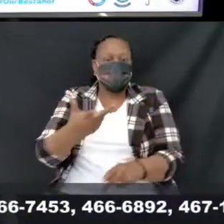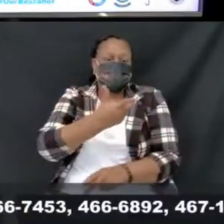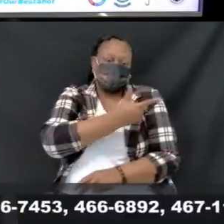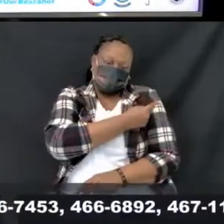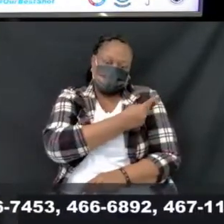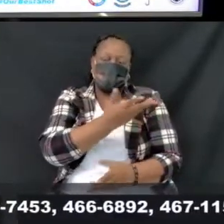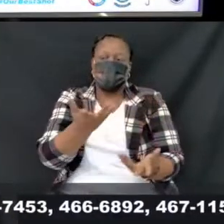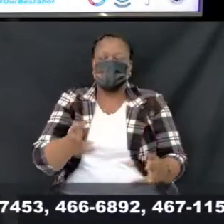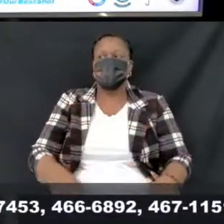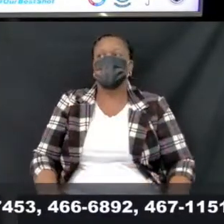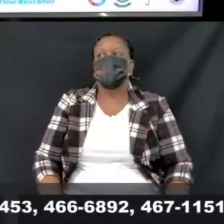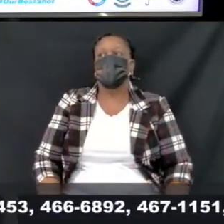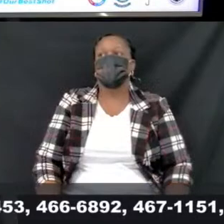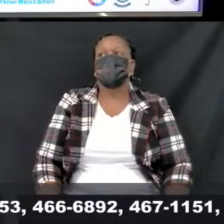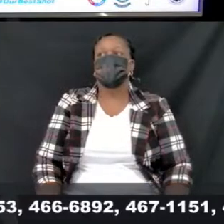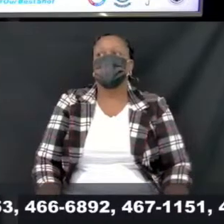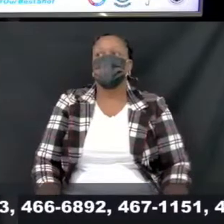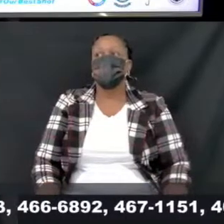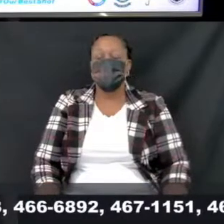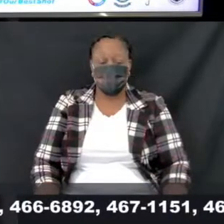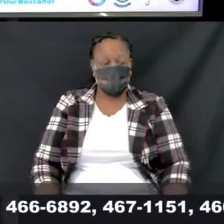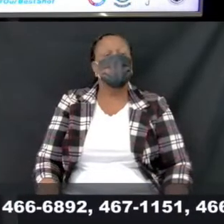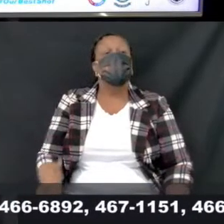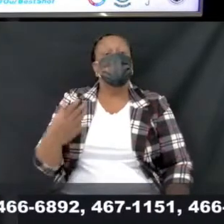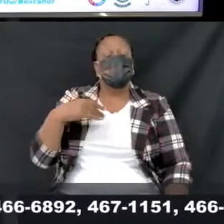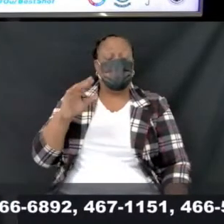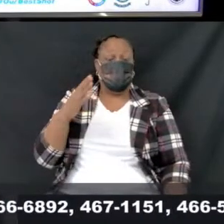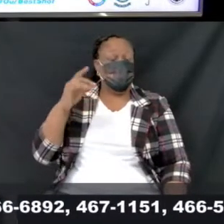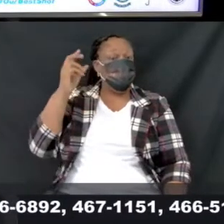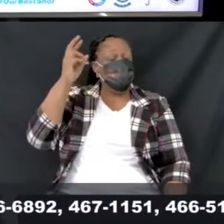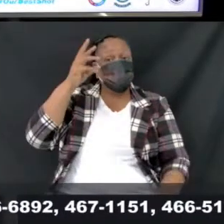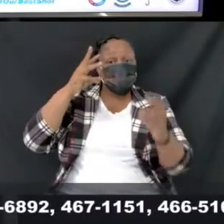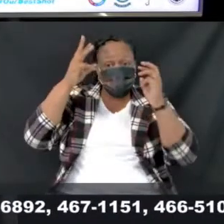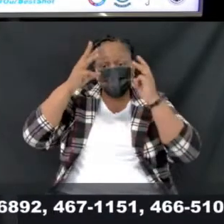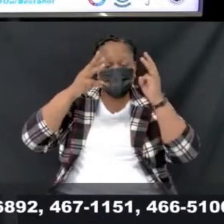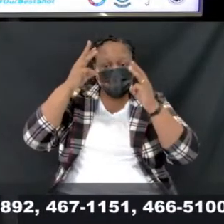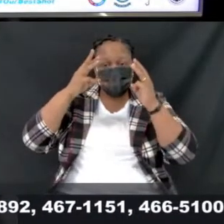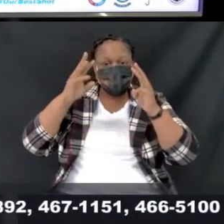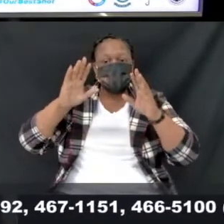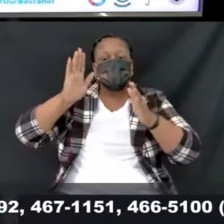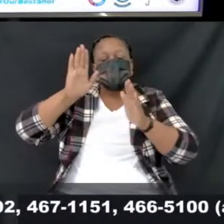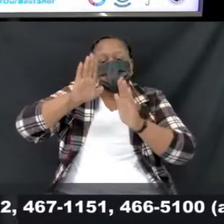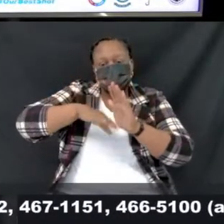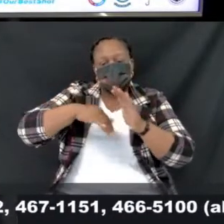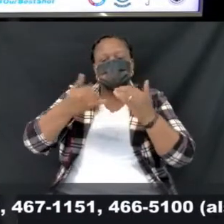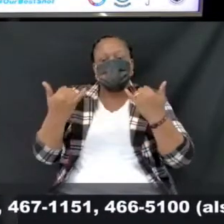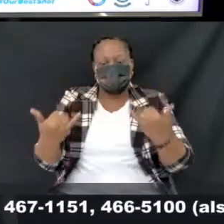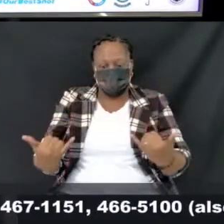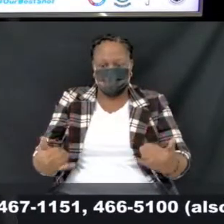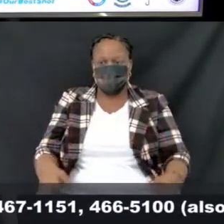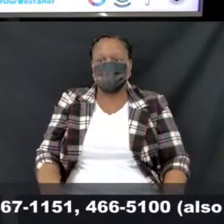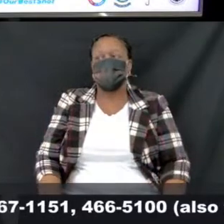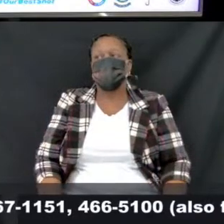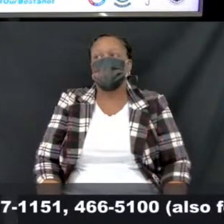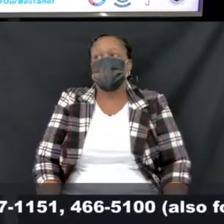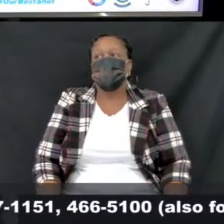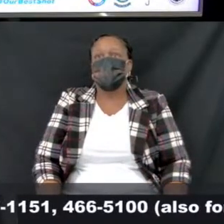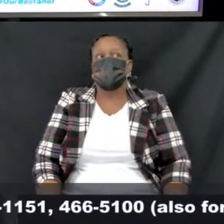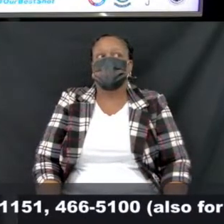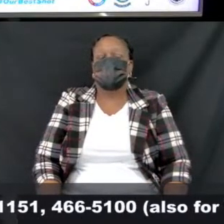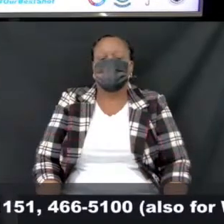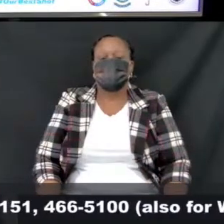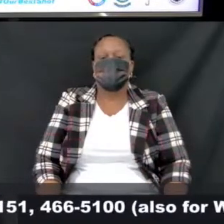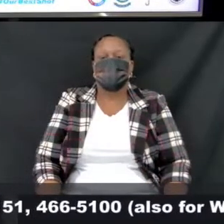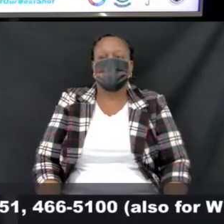had compared to other strains is lessened. Nonetheless, we must still remain vigilant because